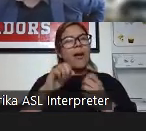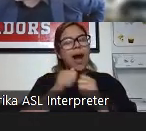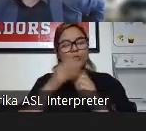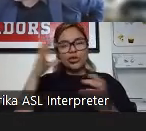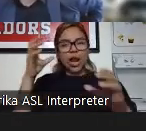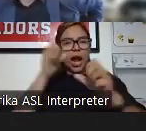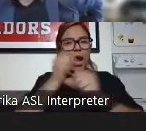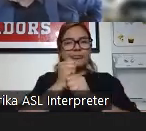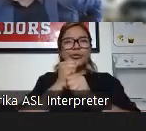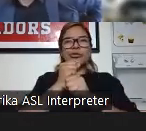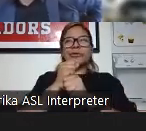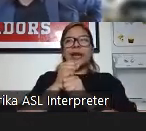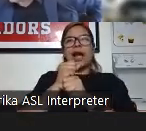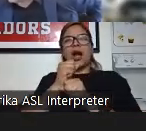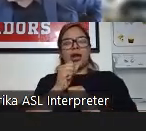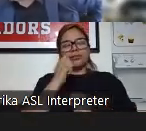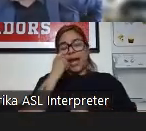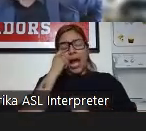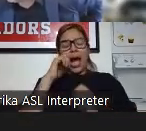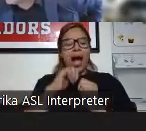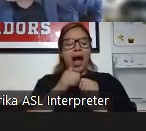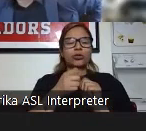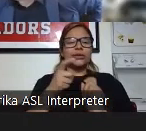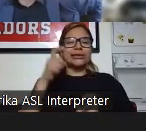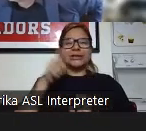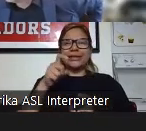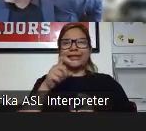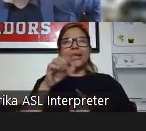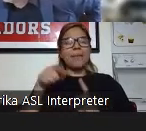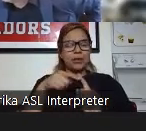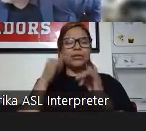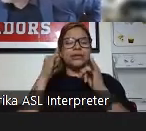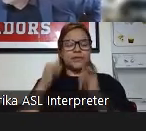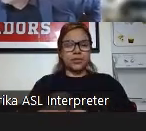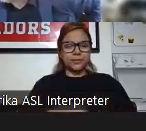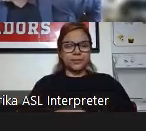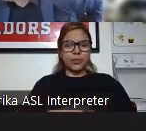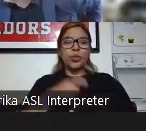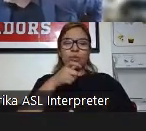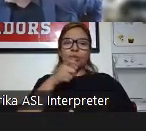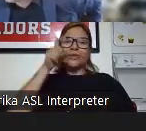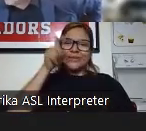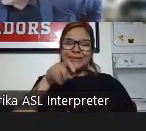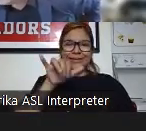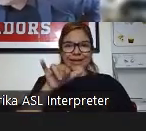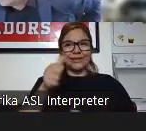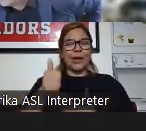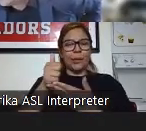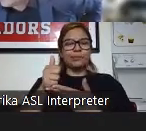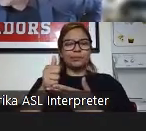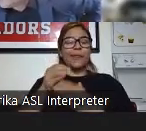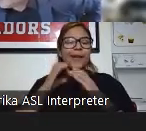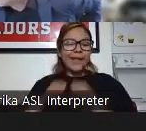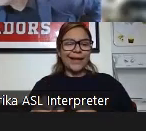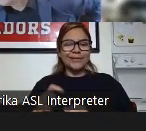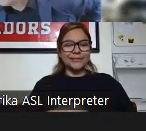whole person-centered needs and outcomes. And it's about the individual who needs help. The clients, they